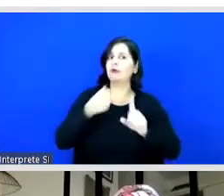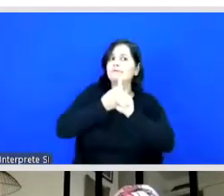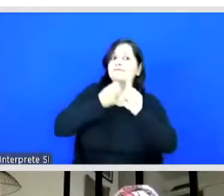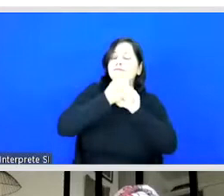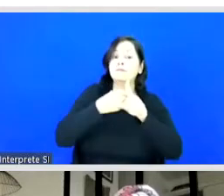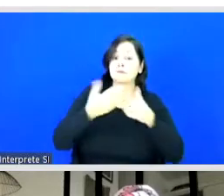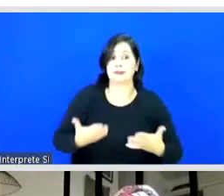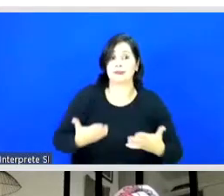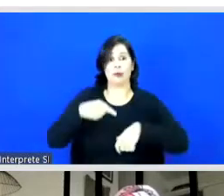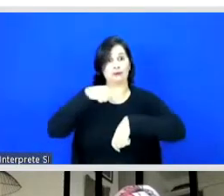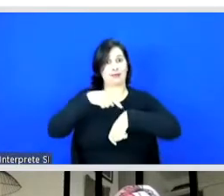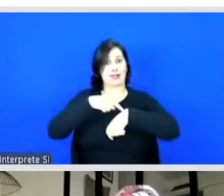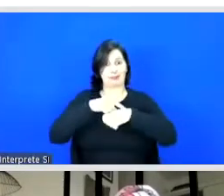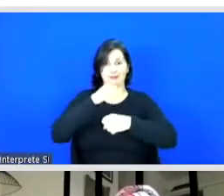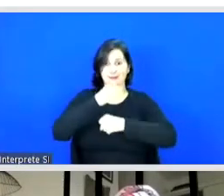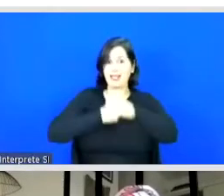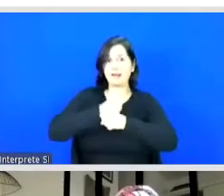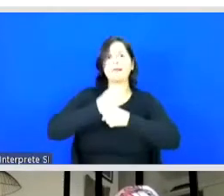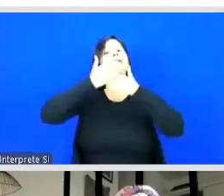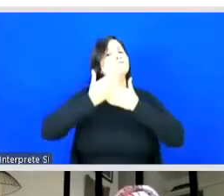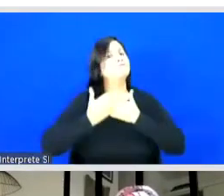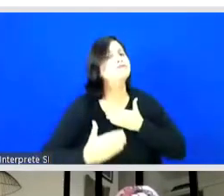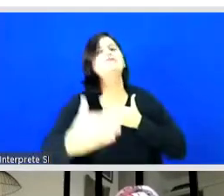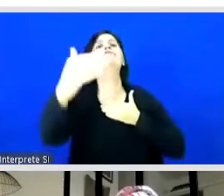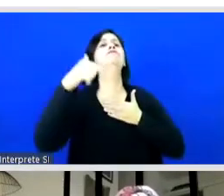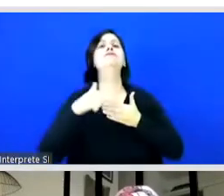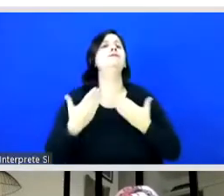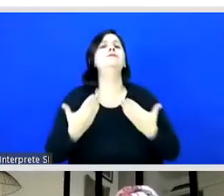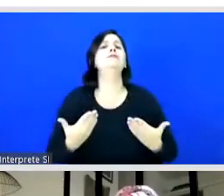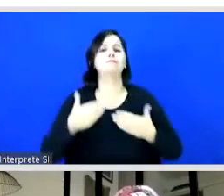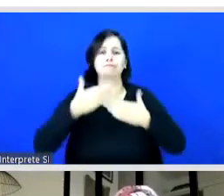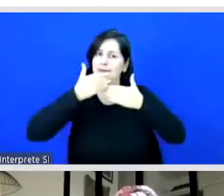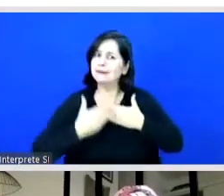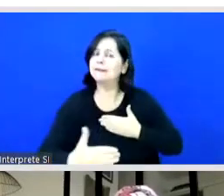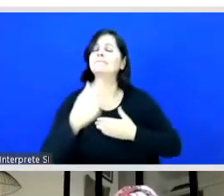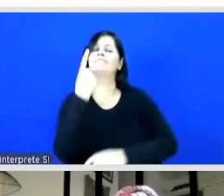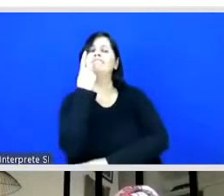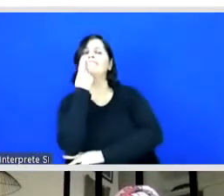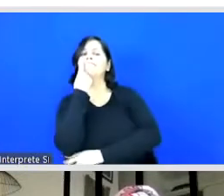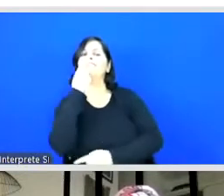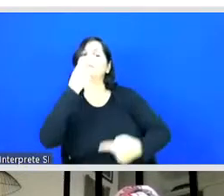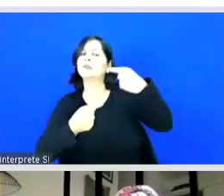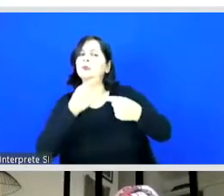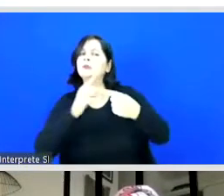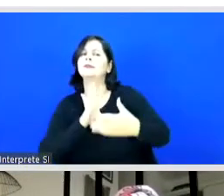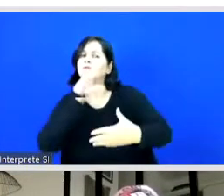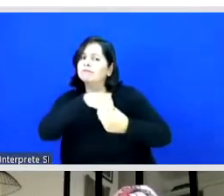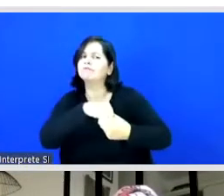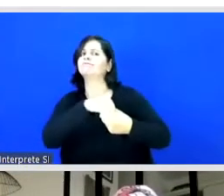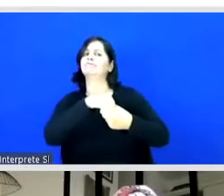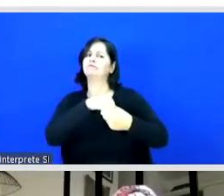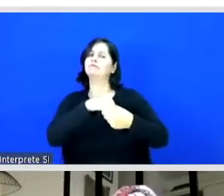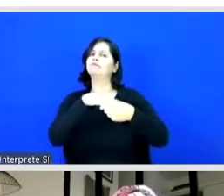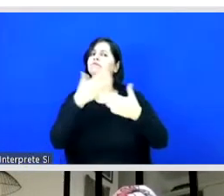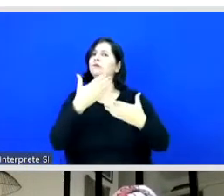year in human history. So why do I say that? Because we have to bend the curve